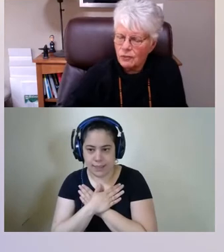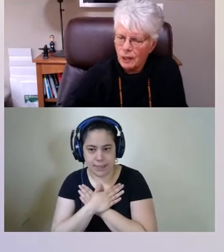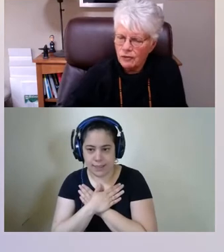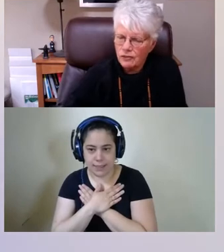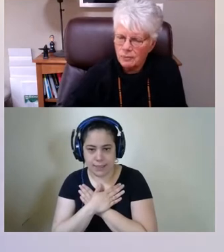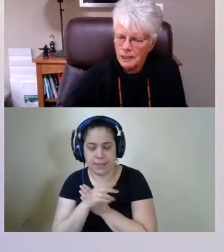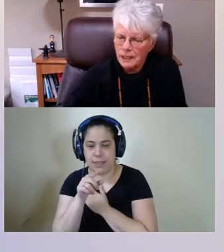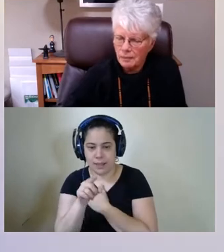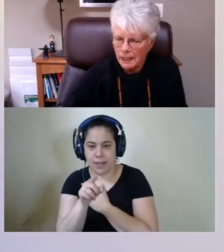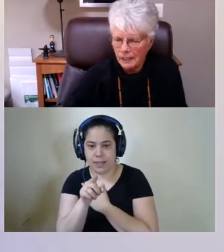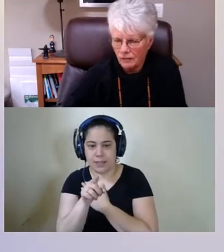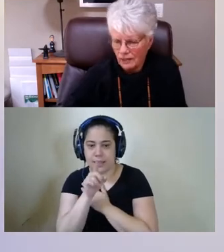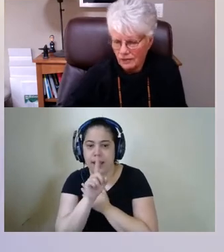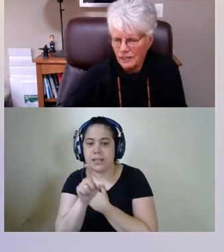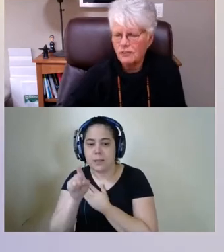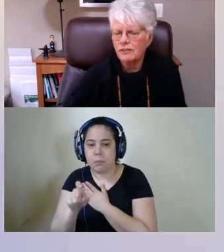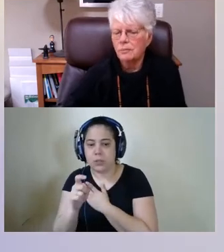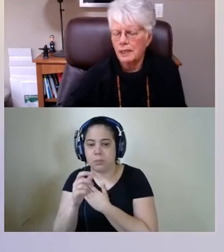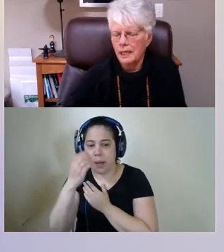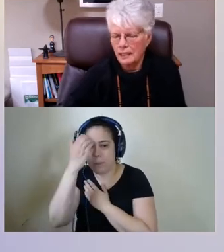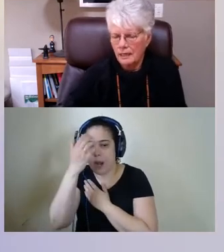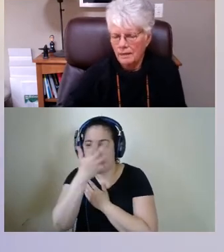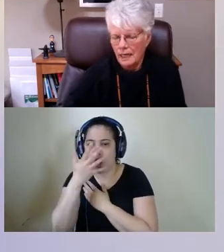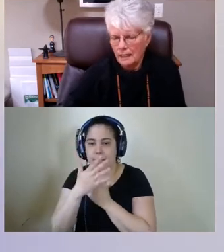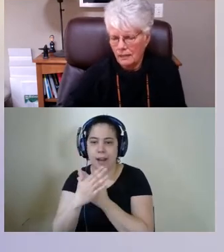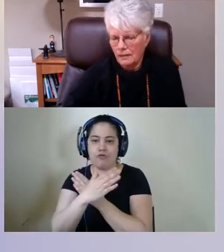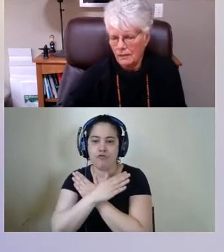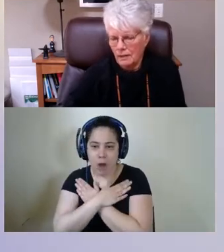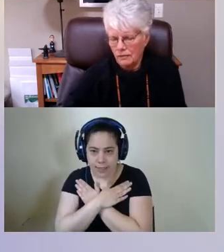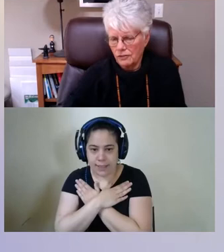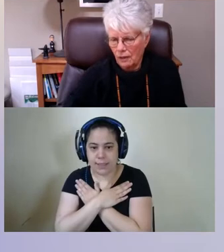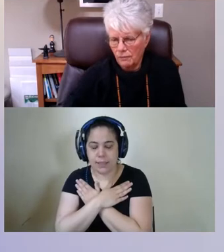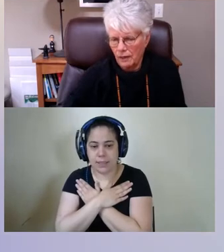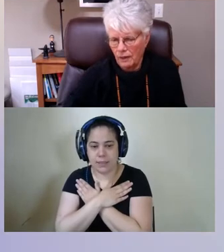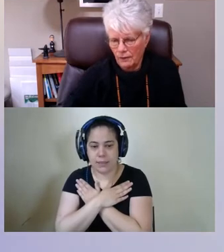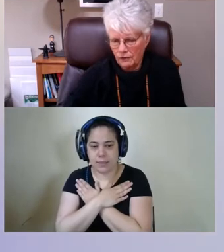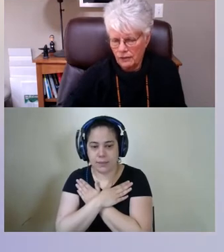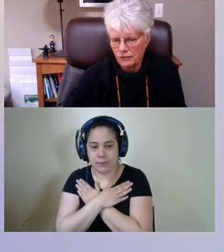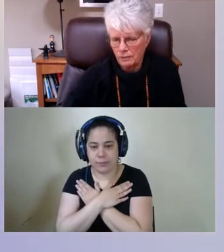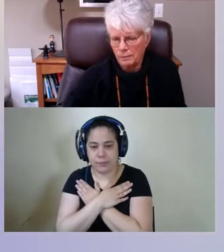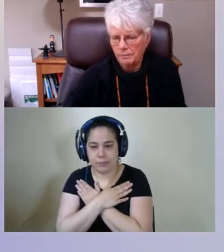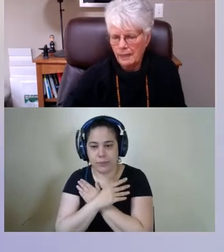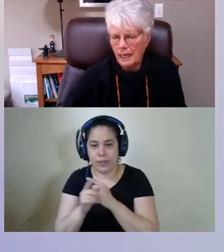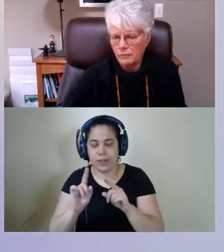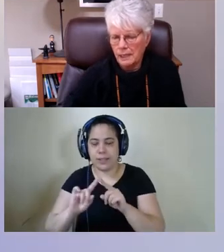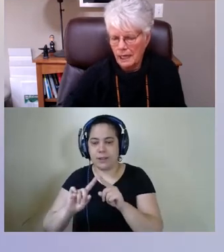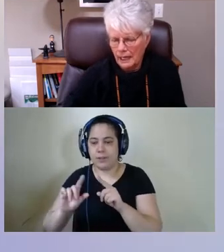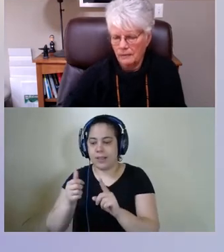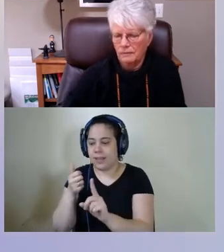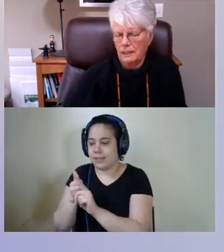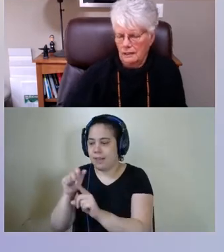This is supposed to be a brain at rest. This is a brain that the self-other system has